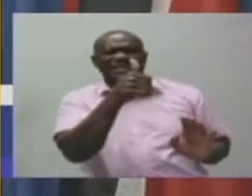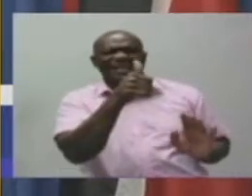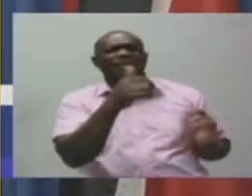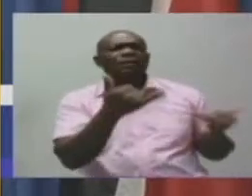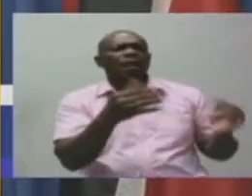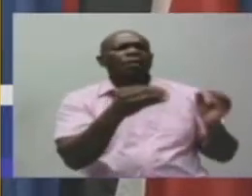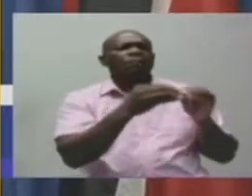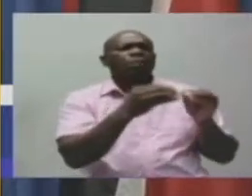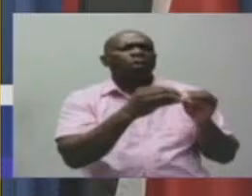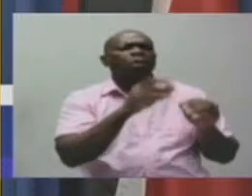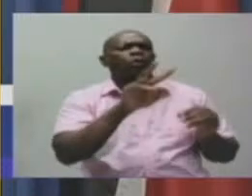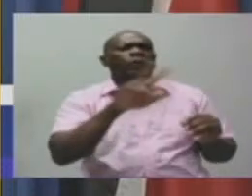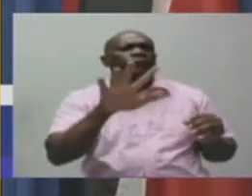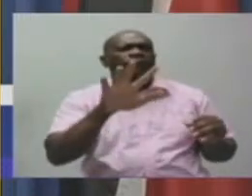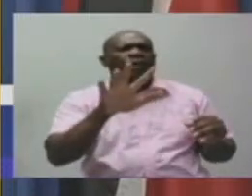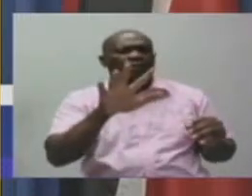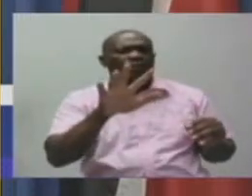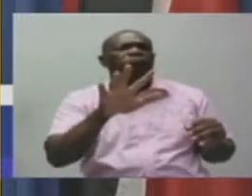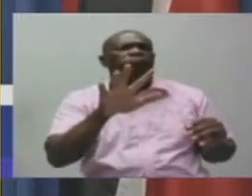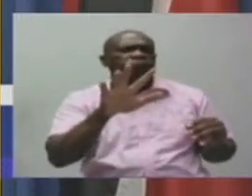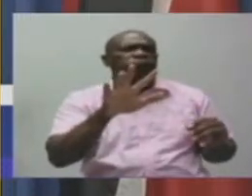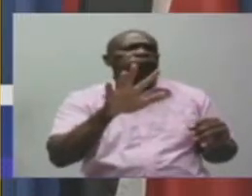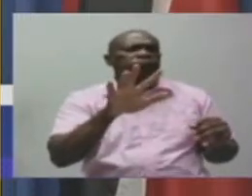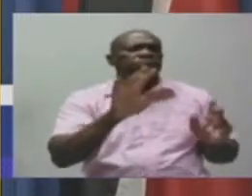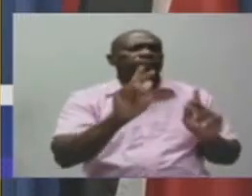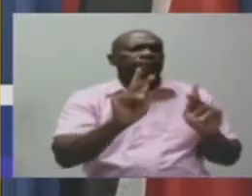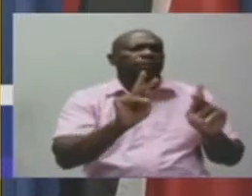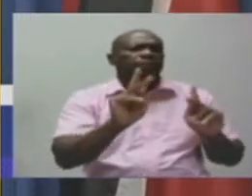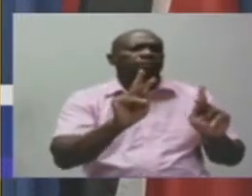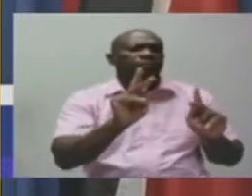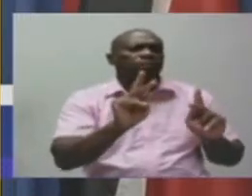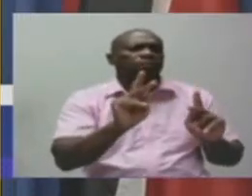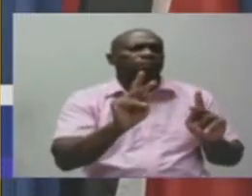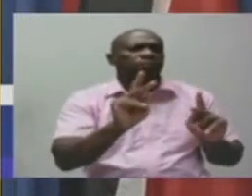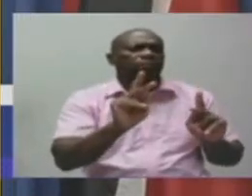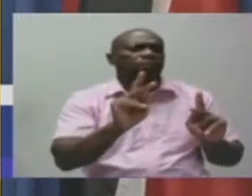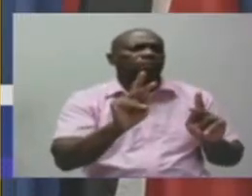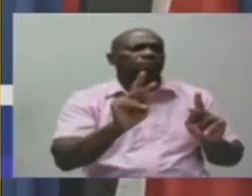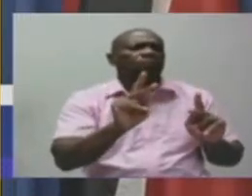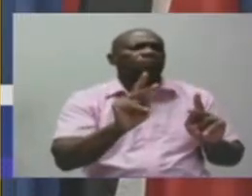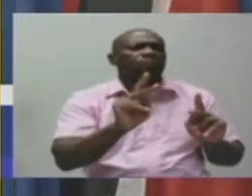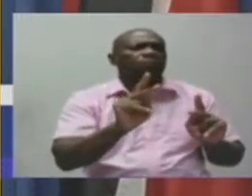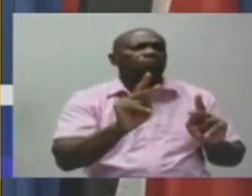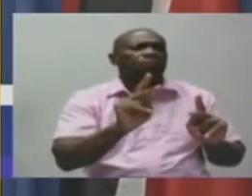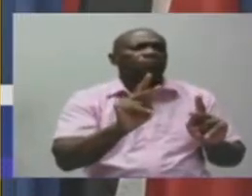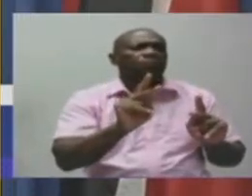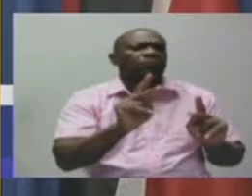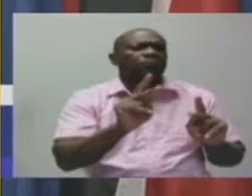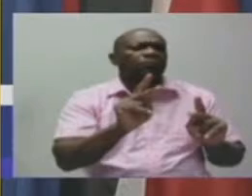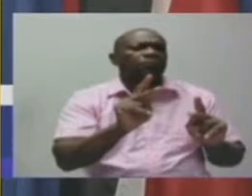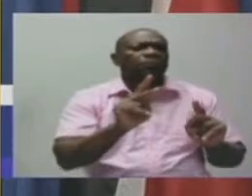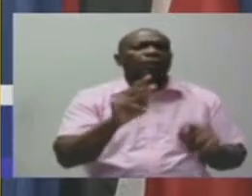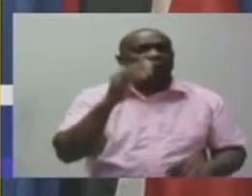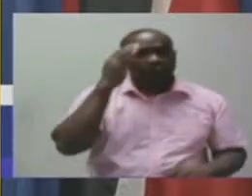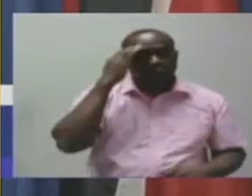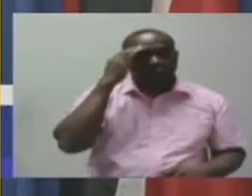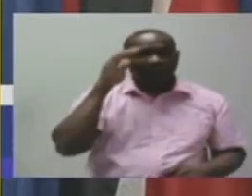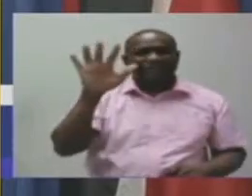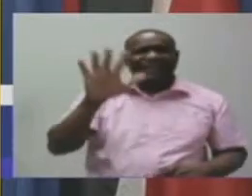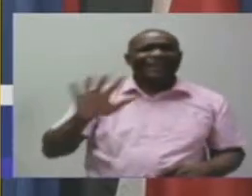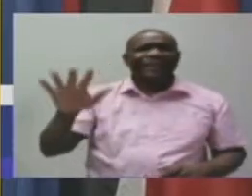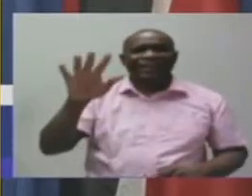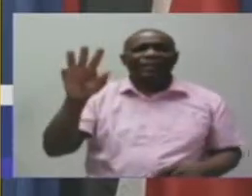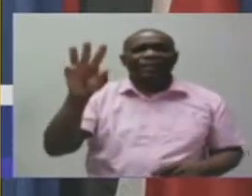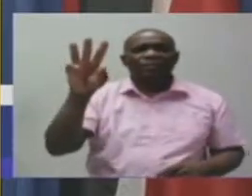to cooperate with the law. And I'm speaking here specifically to my friends in Western Tobago who seem to have great